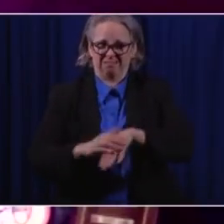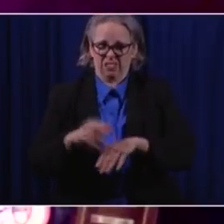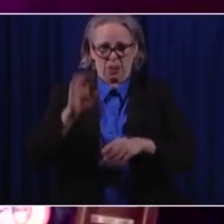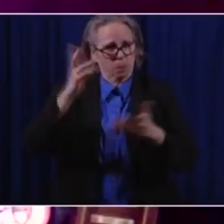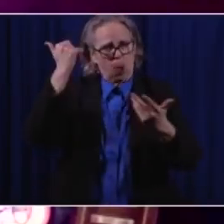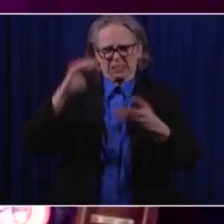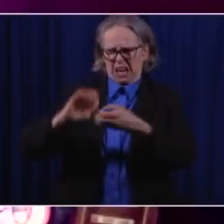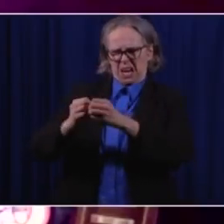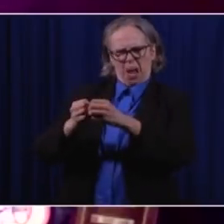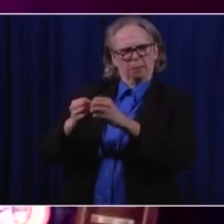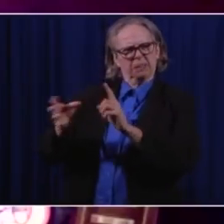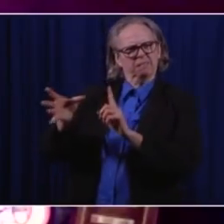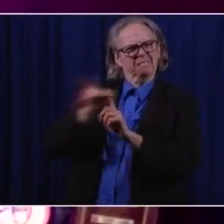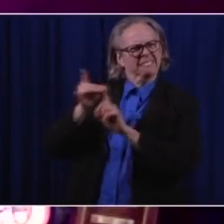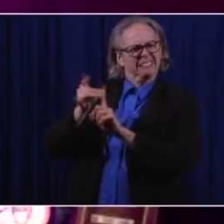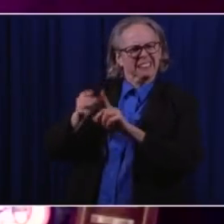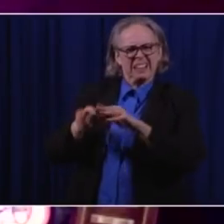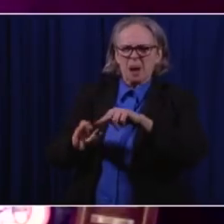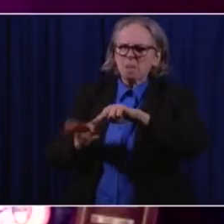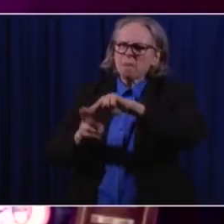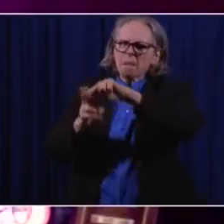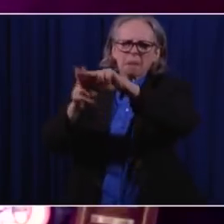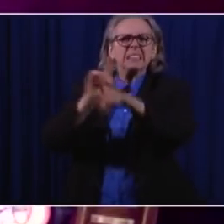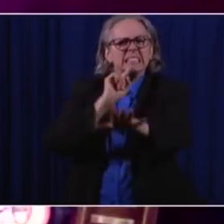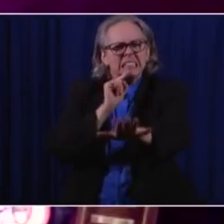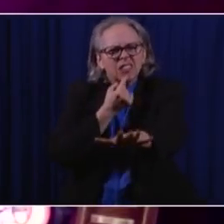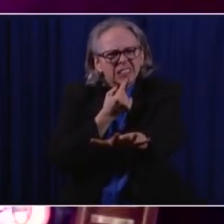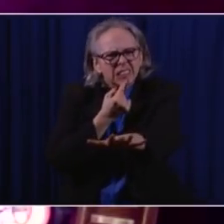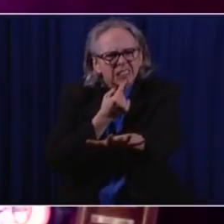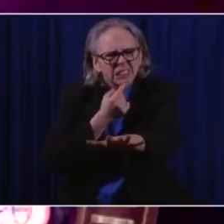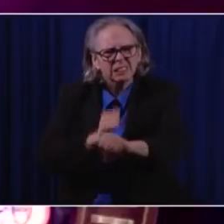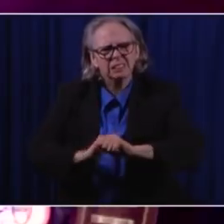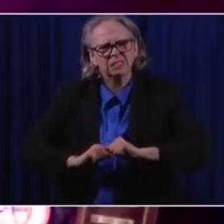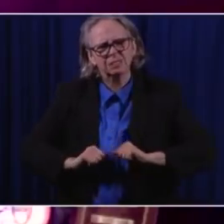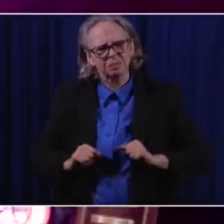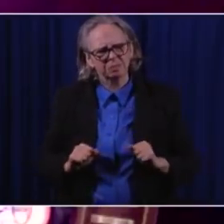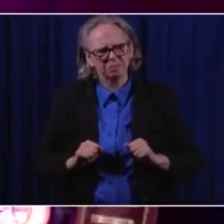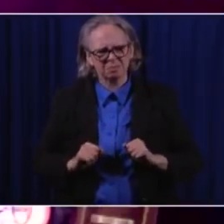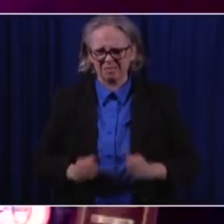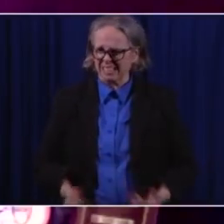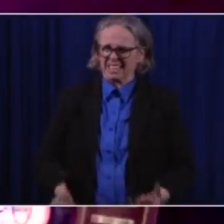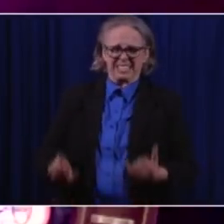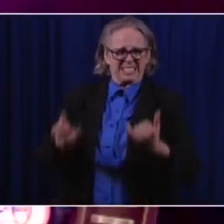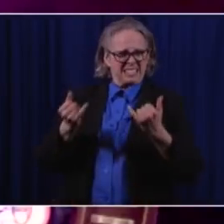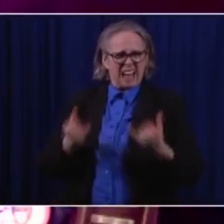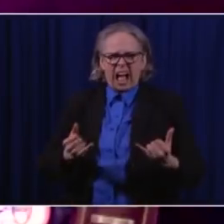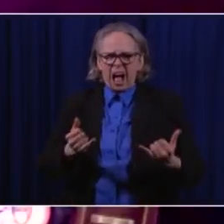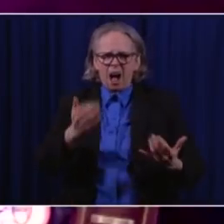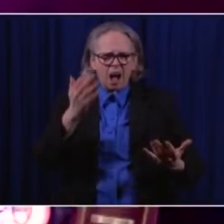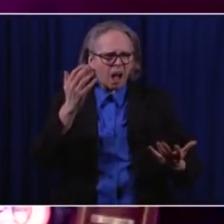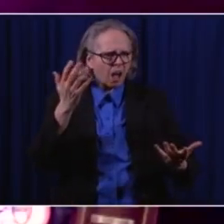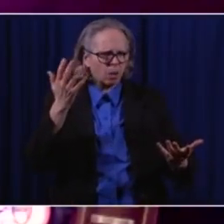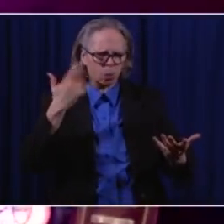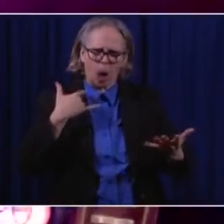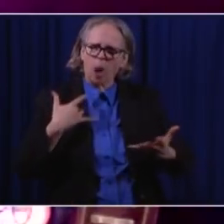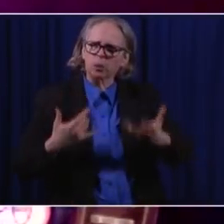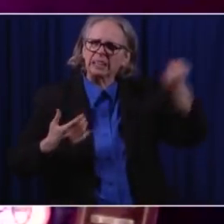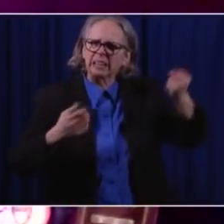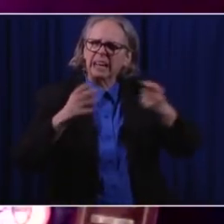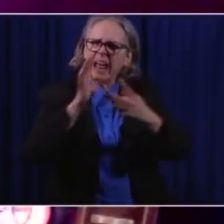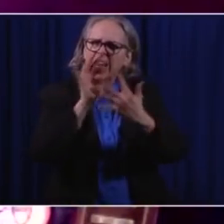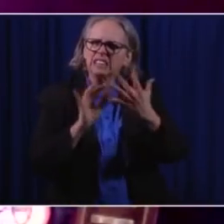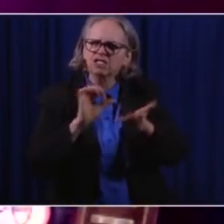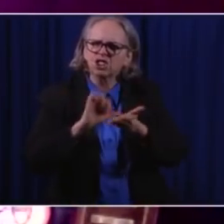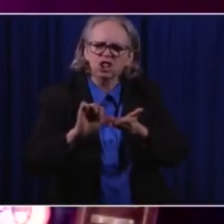drill. And again, this time around, it's a little bit different. It's not because of supplies. It's not necessarily even because of the physical beds, but it